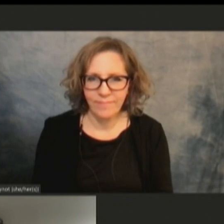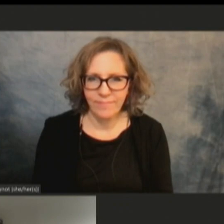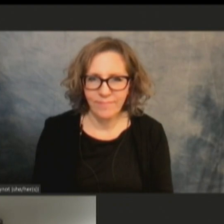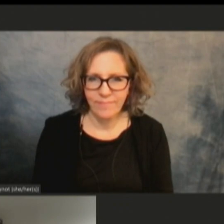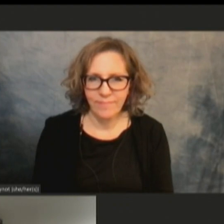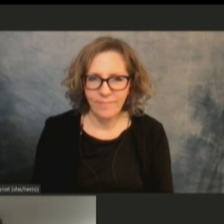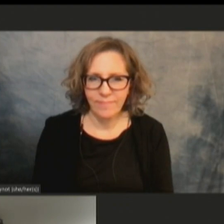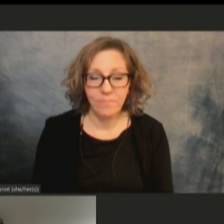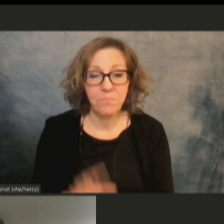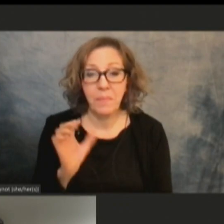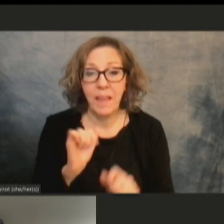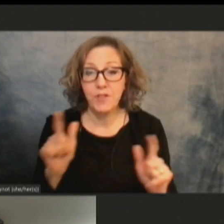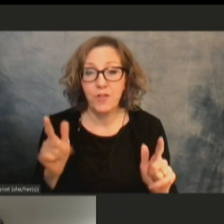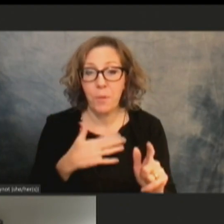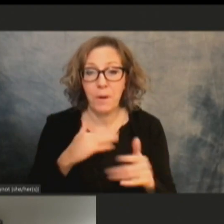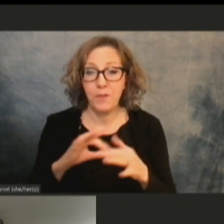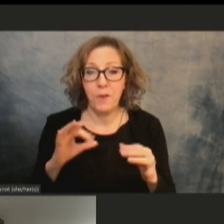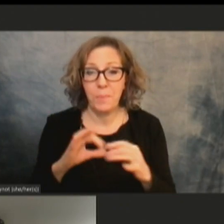That's all I've got.